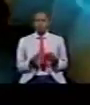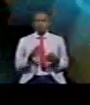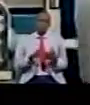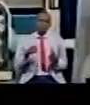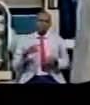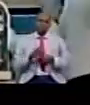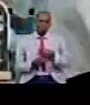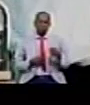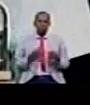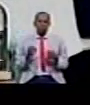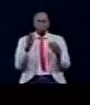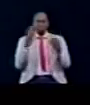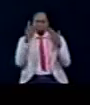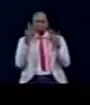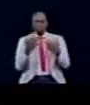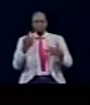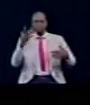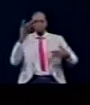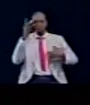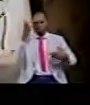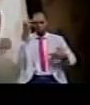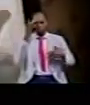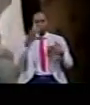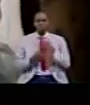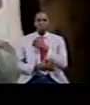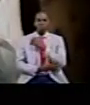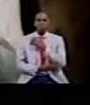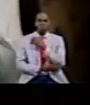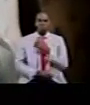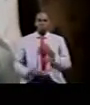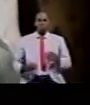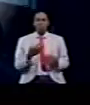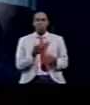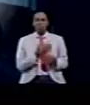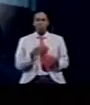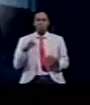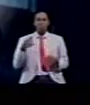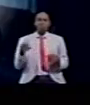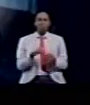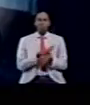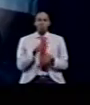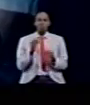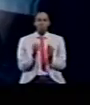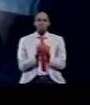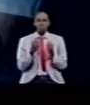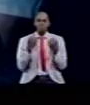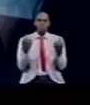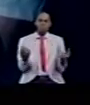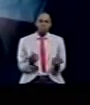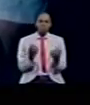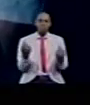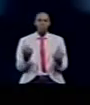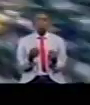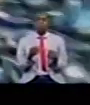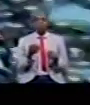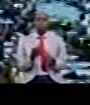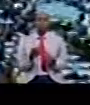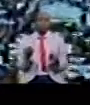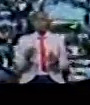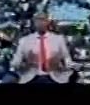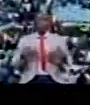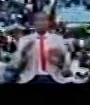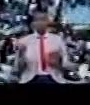They will not be children that will bring cost to the family. Rather, oh Lord, they will bring goodness and greatness to our families, oh Lord,